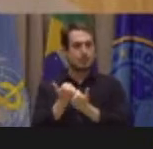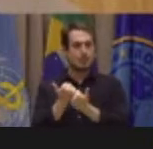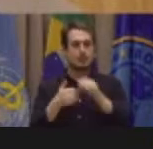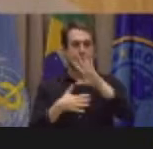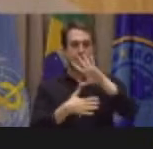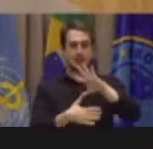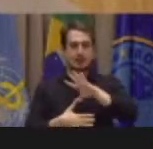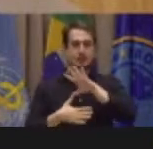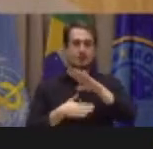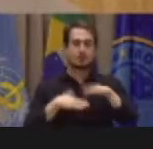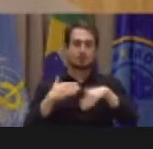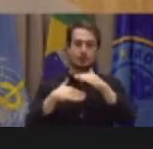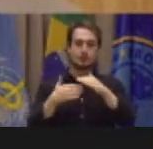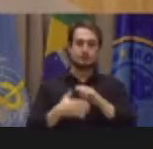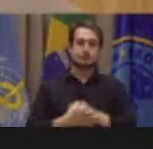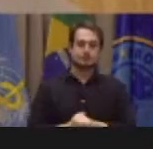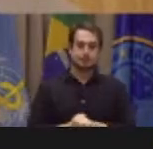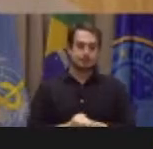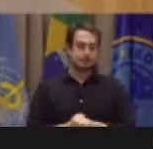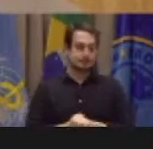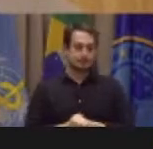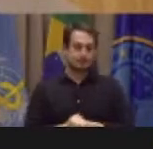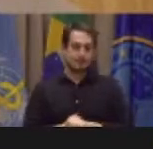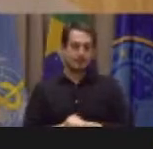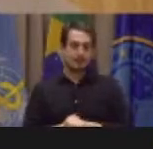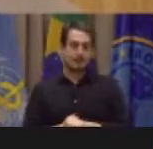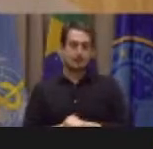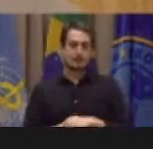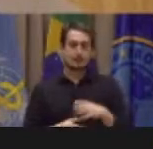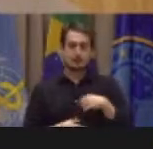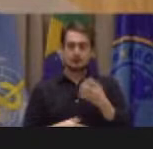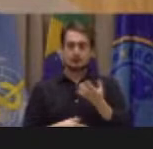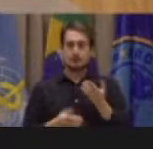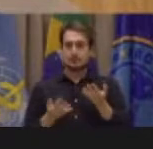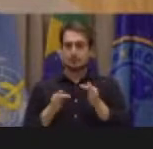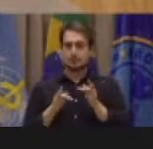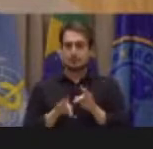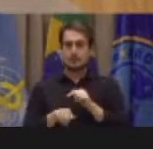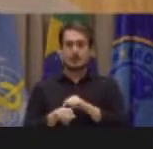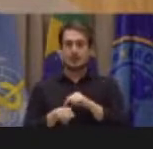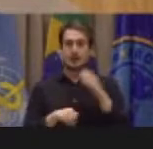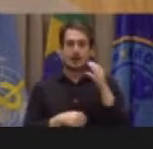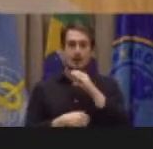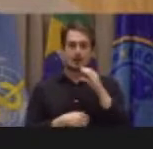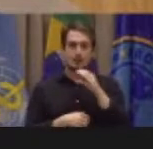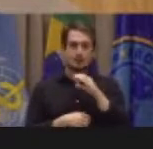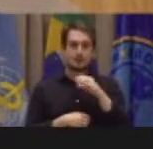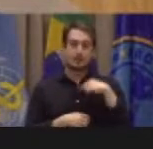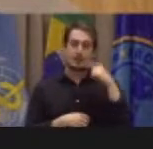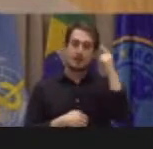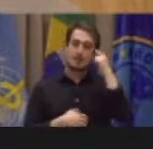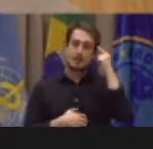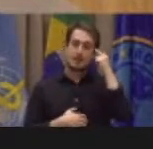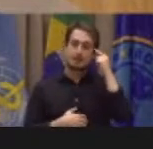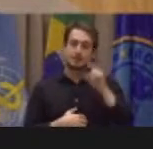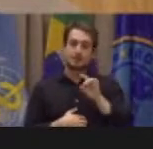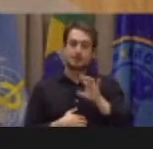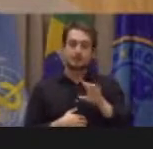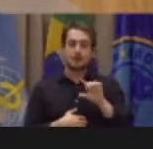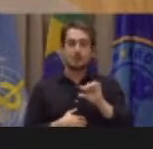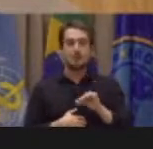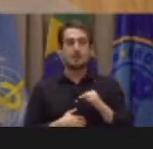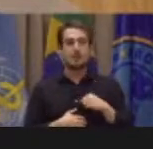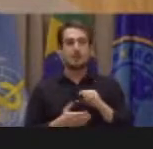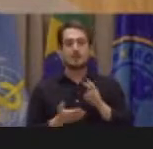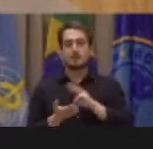all your support in this process. I just want to close